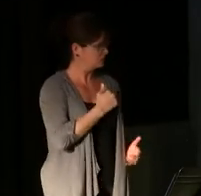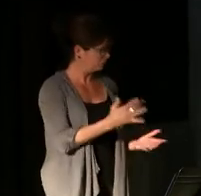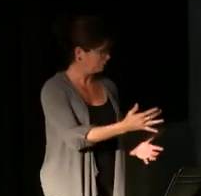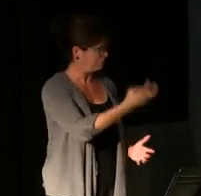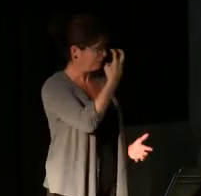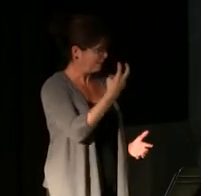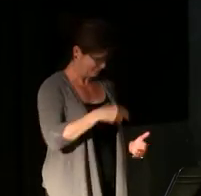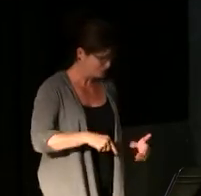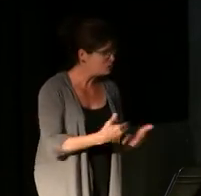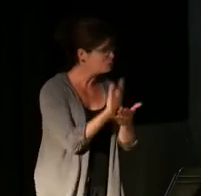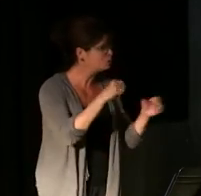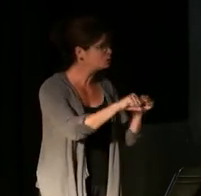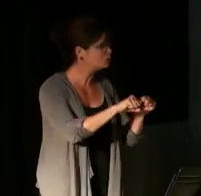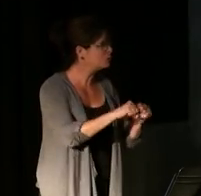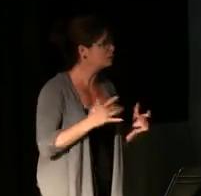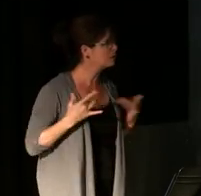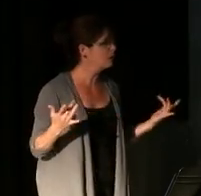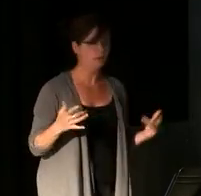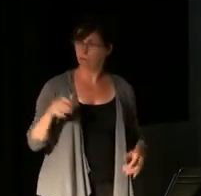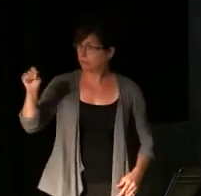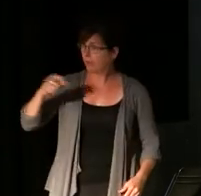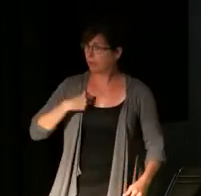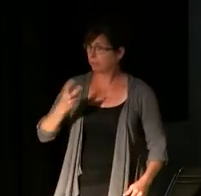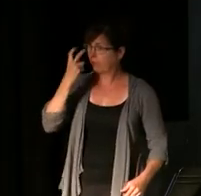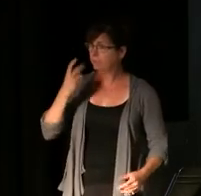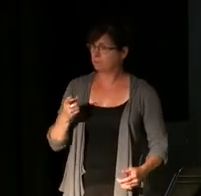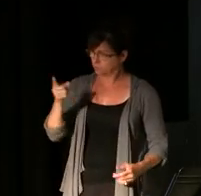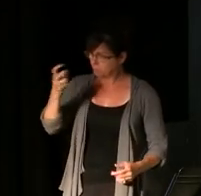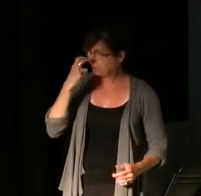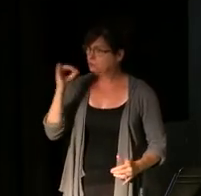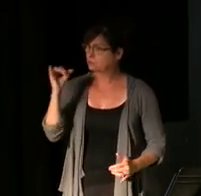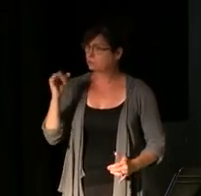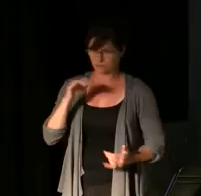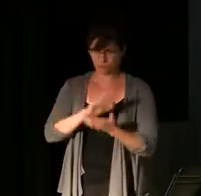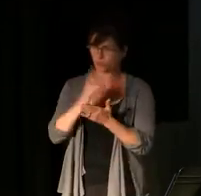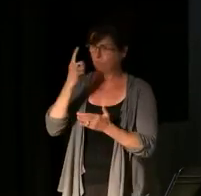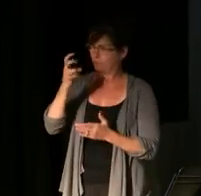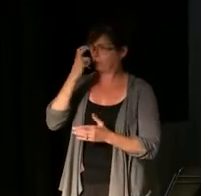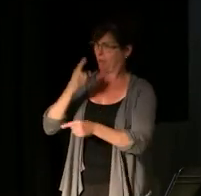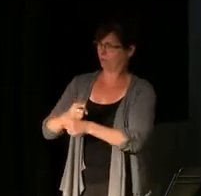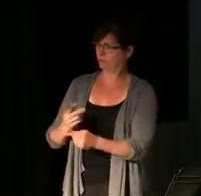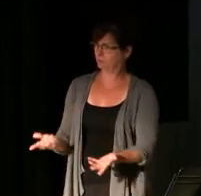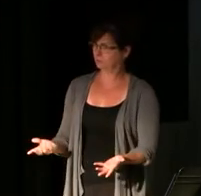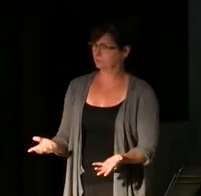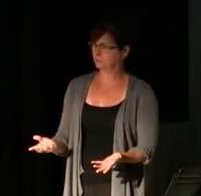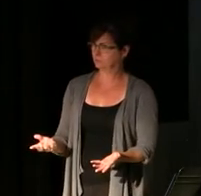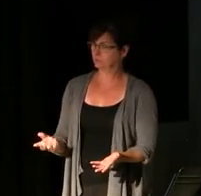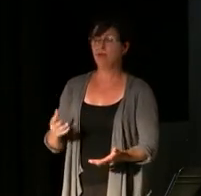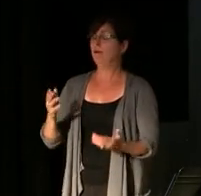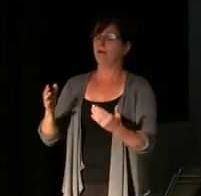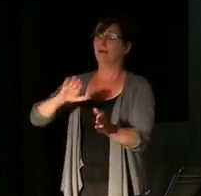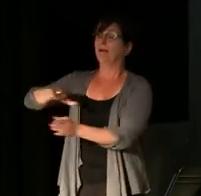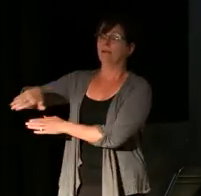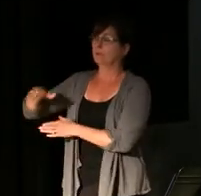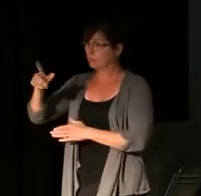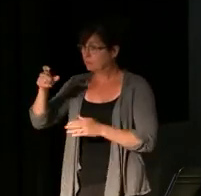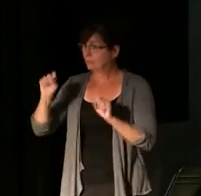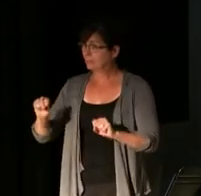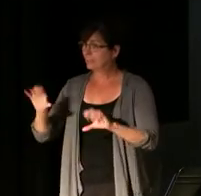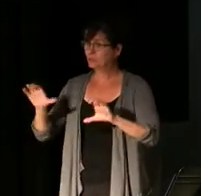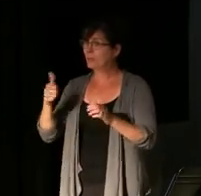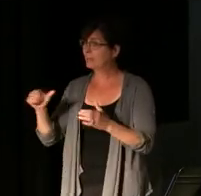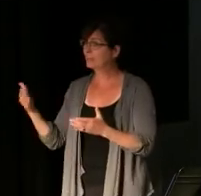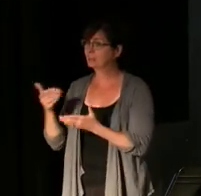blind? These were new shoes. Yeah, I'm blind. Aren't you? This is a school for the blind, right? Anyway, is there anything I can do to